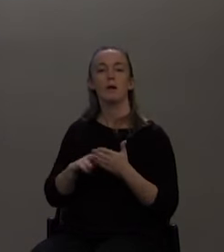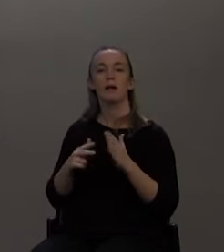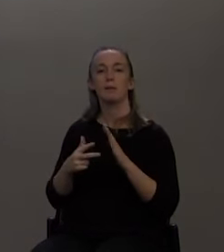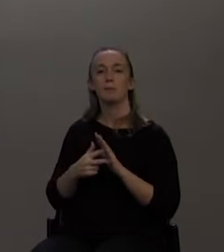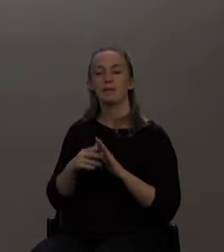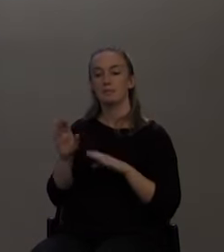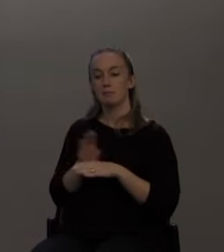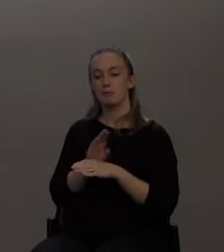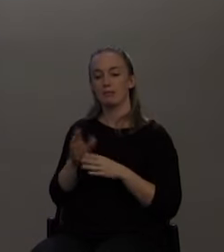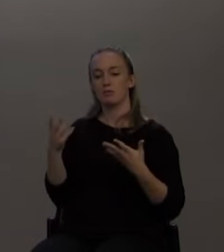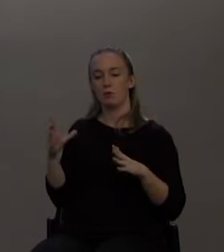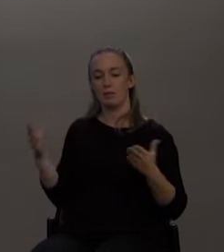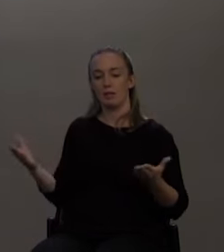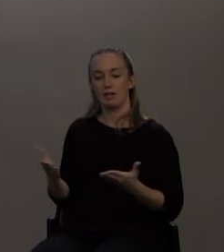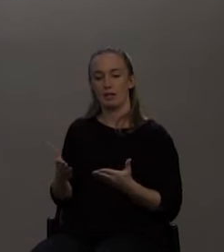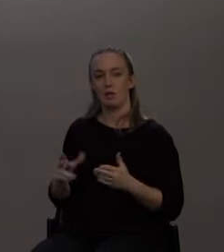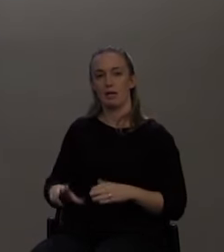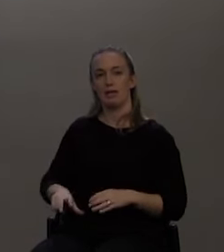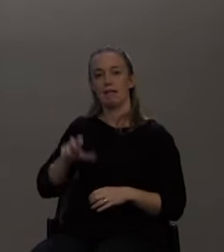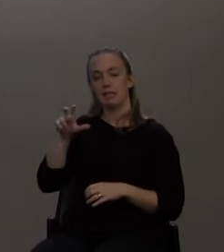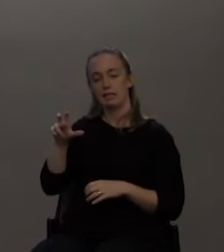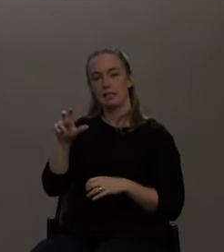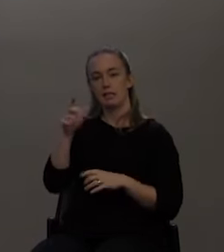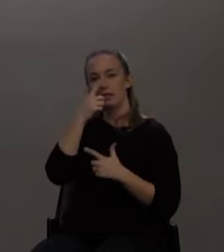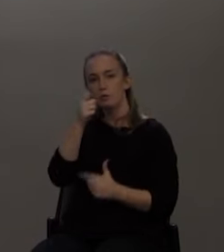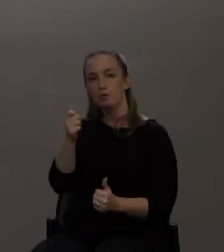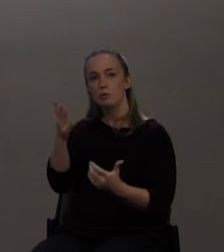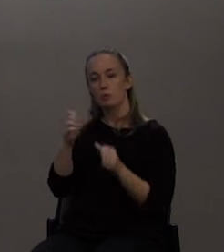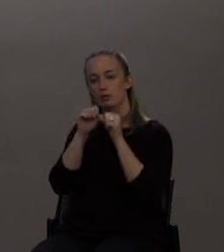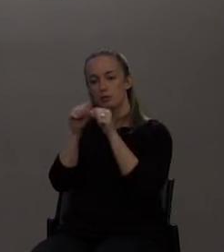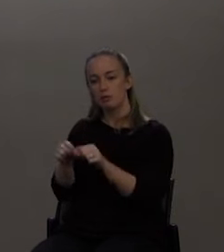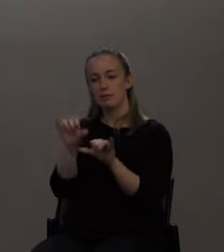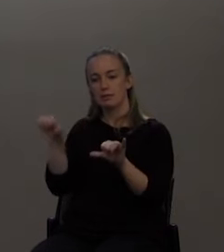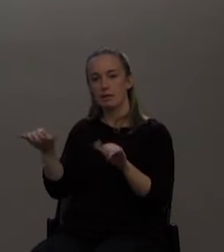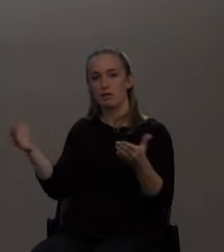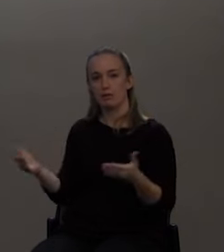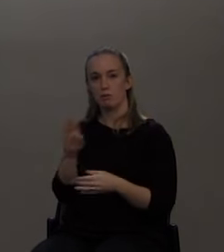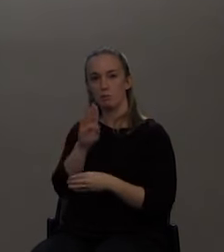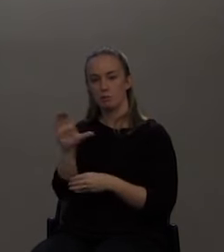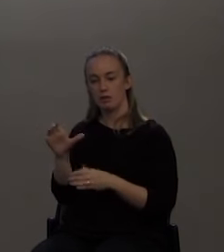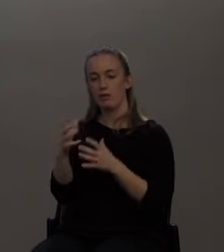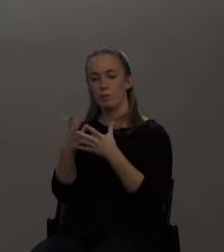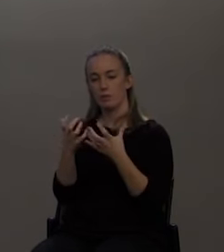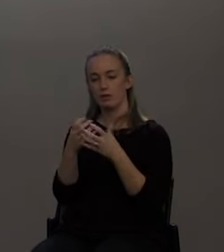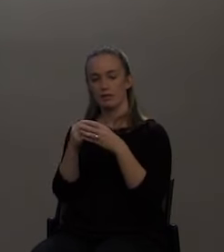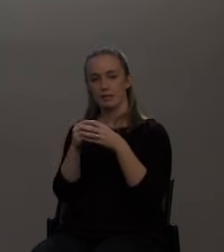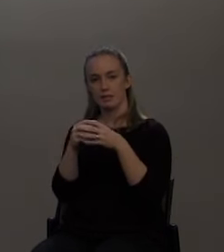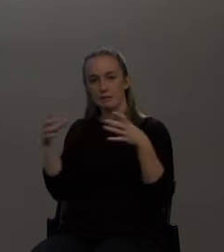that are interested in continuing to invest in Boyle County and expand within Boyle County.